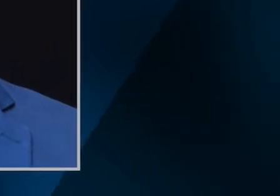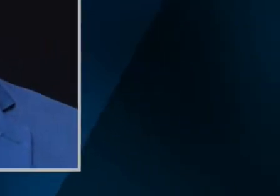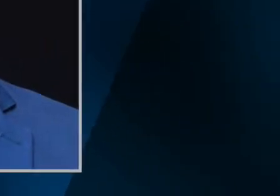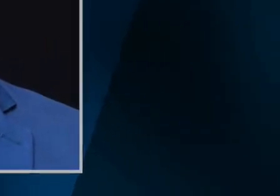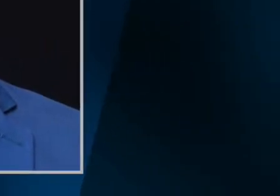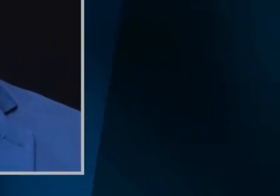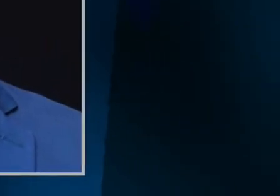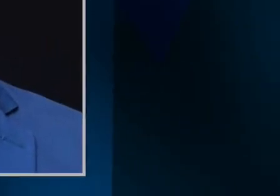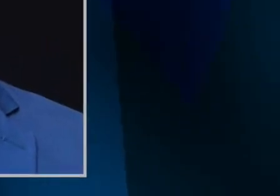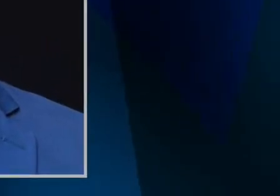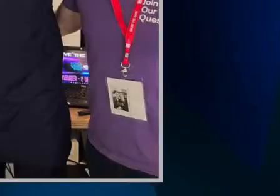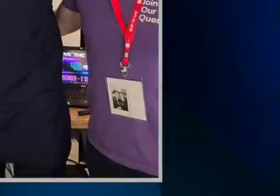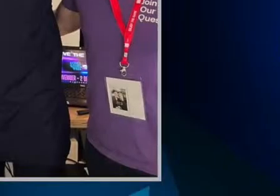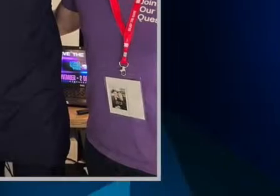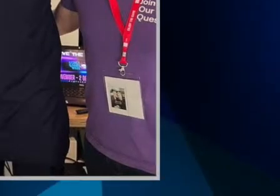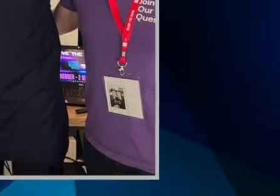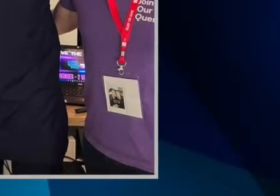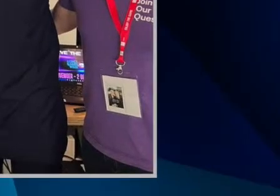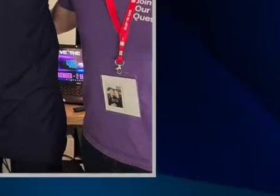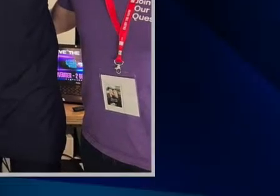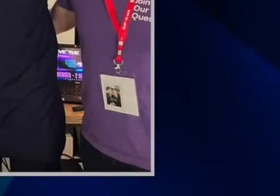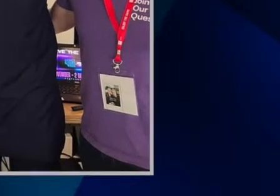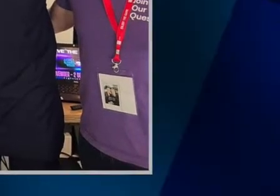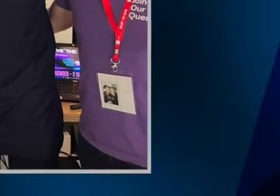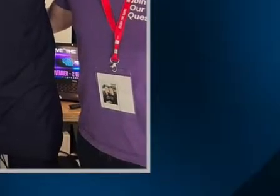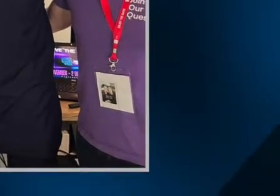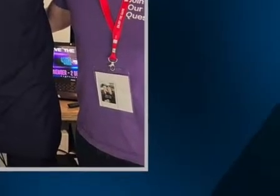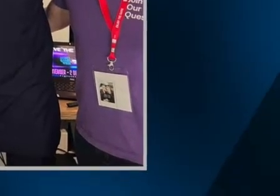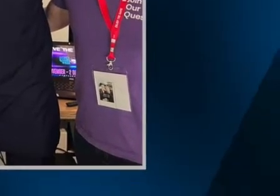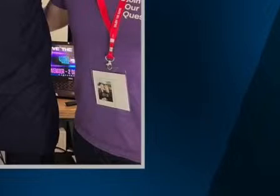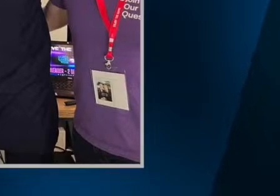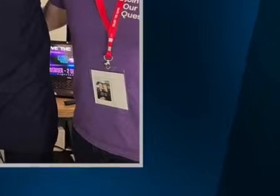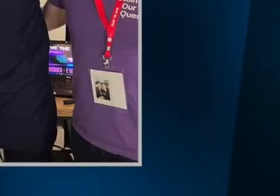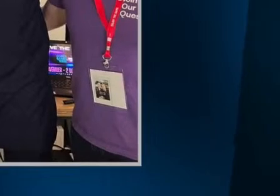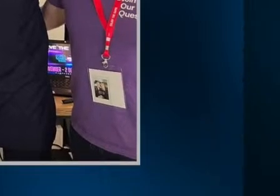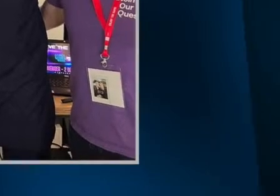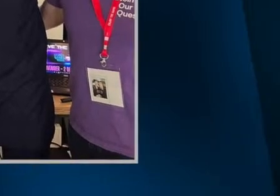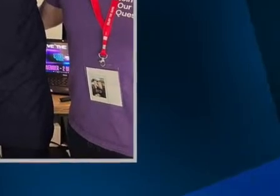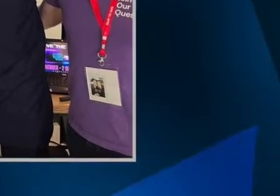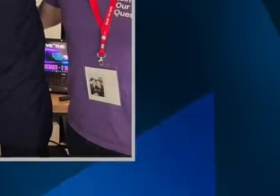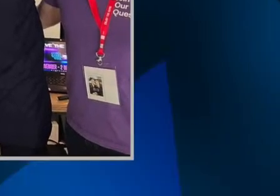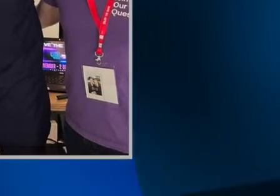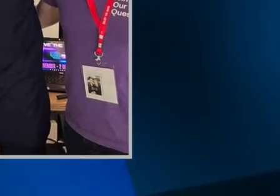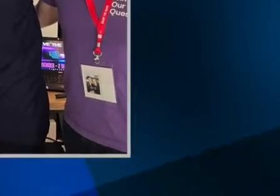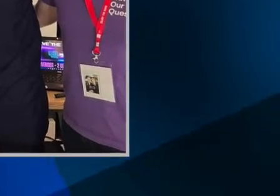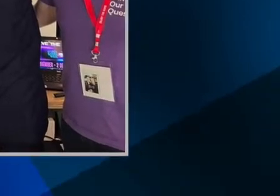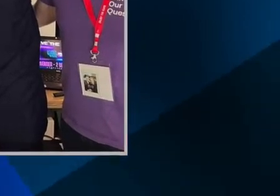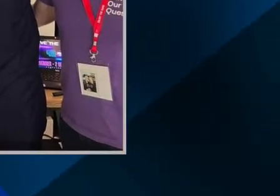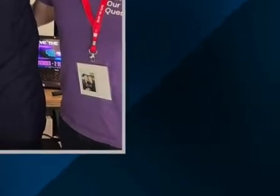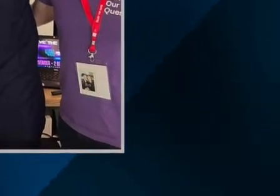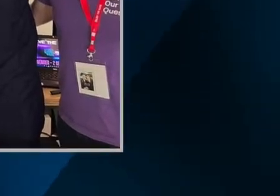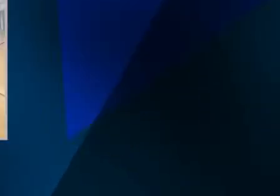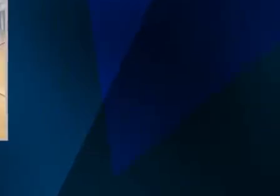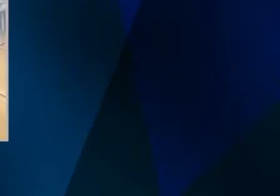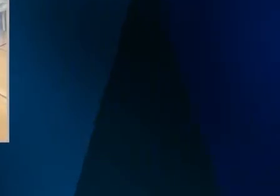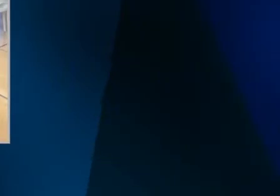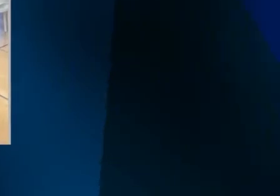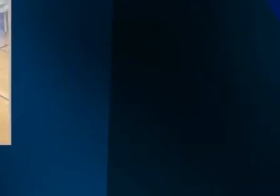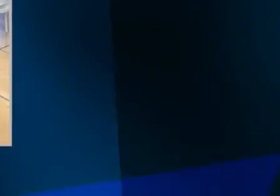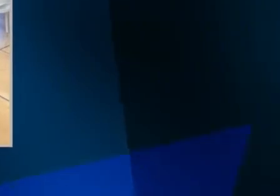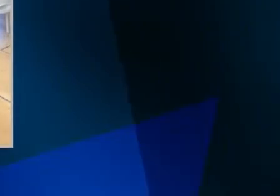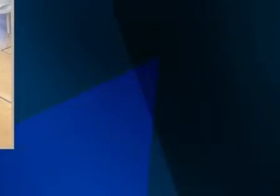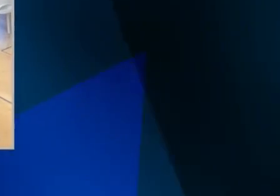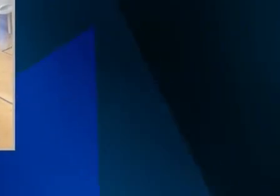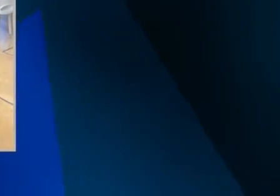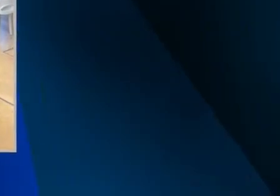Ghana, MTN Ghana, Access Bank Ghana Limited, European Union Delegation to Ghana, African Leadership Institute, UT